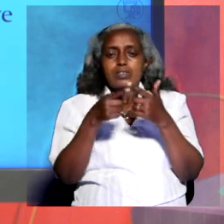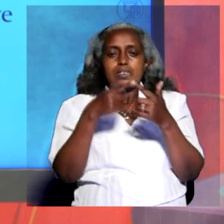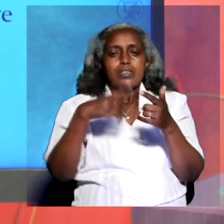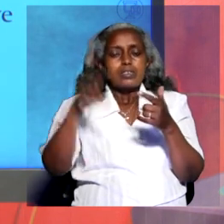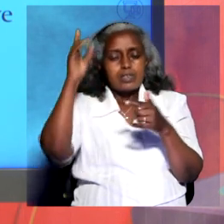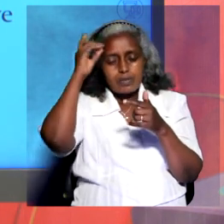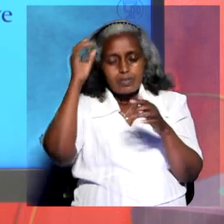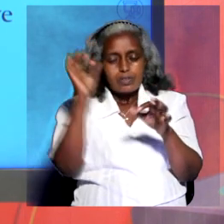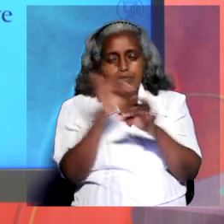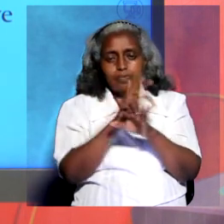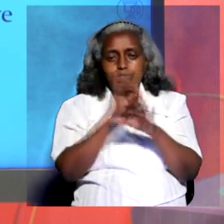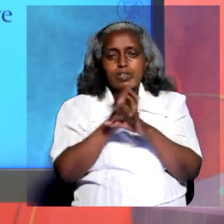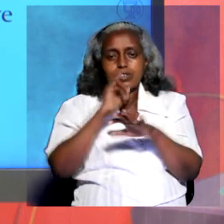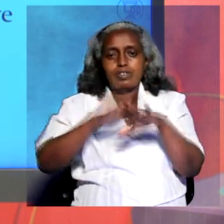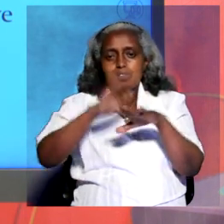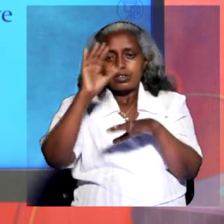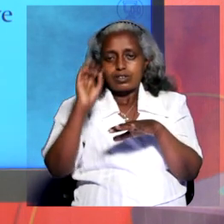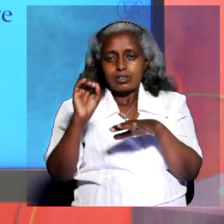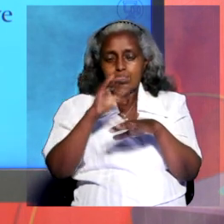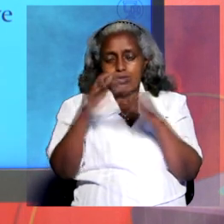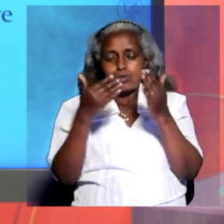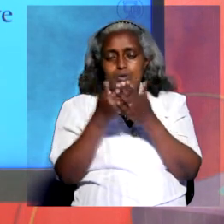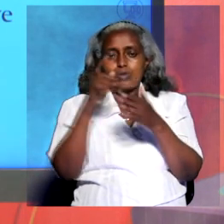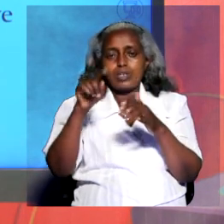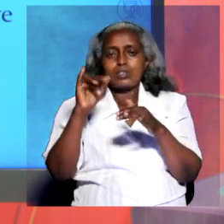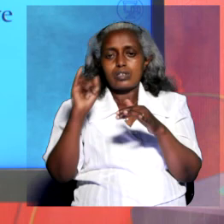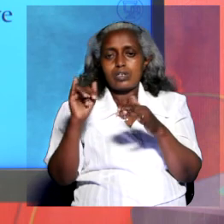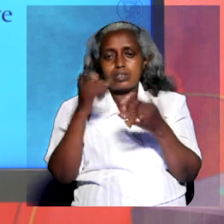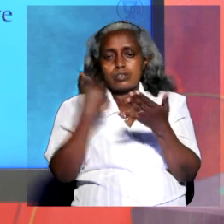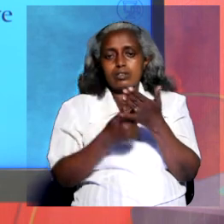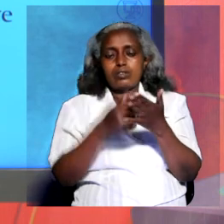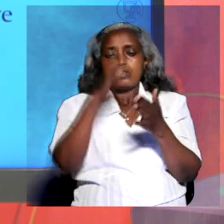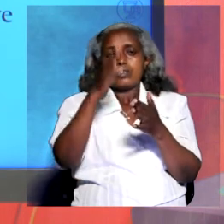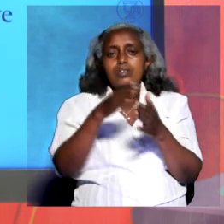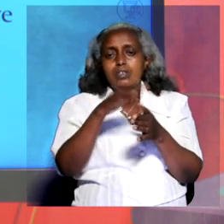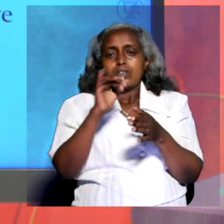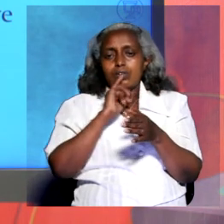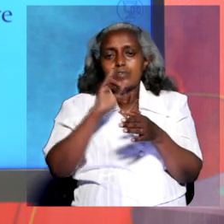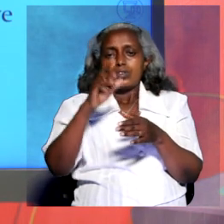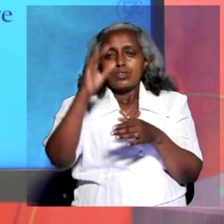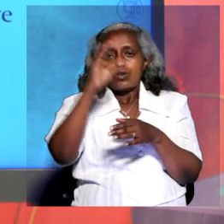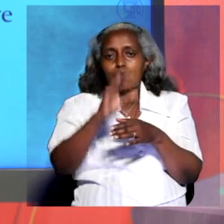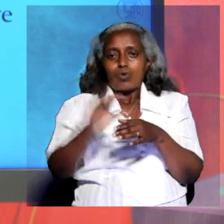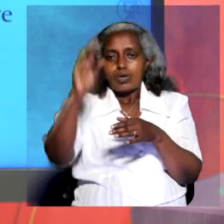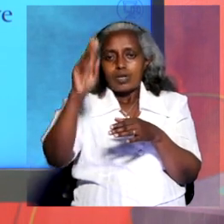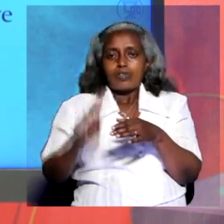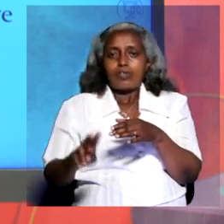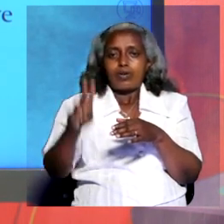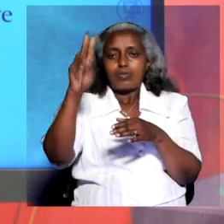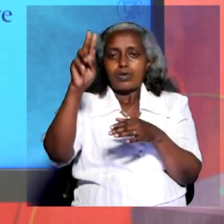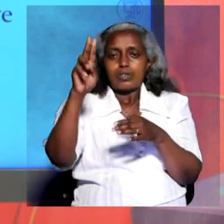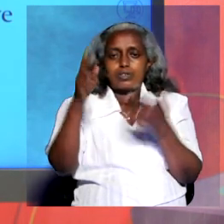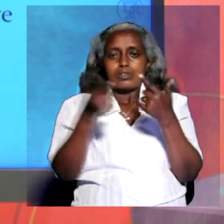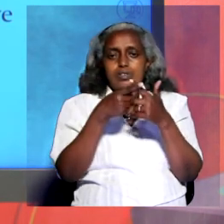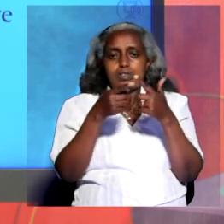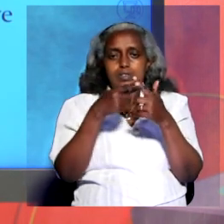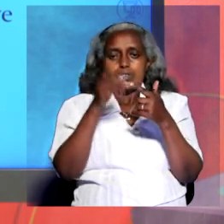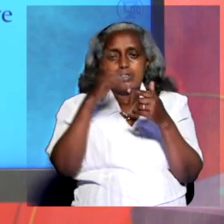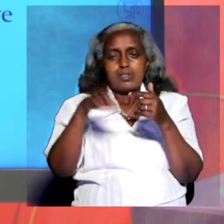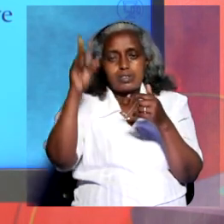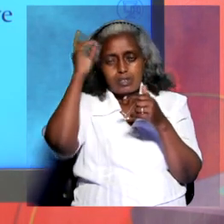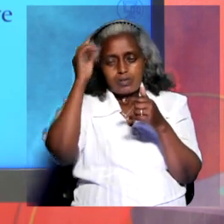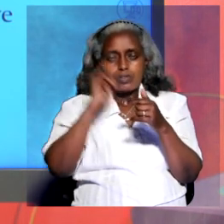derivative of a function is greater than 0 for all x in I, then the graph is this concave upward. If the second derivative